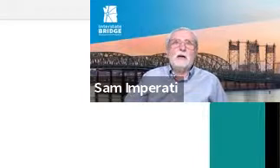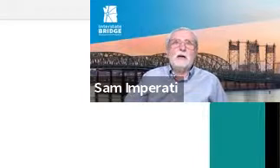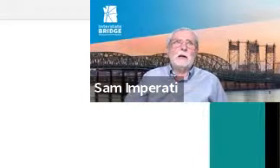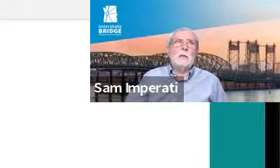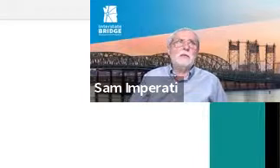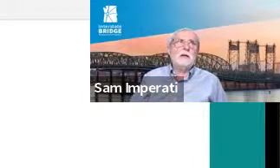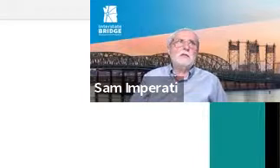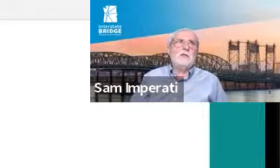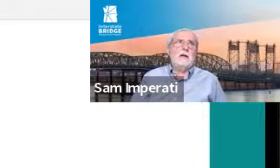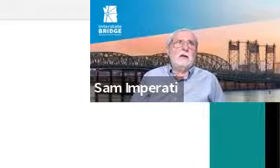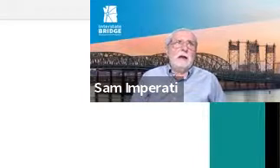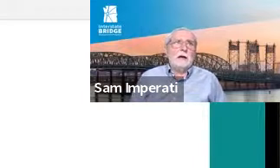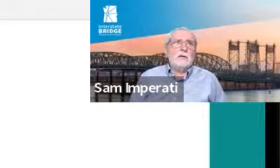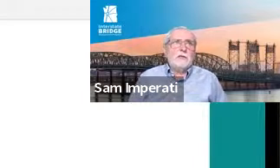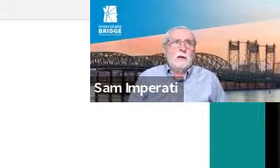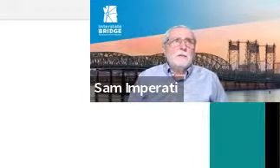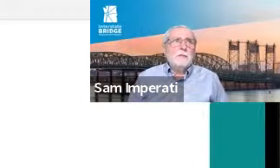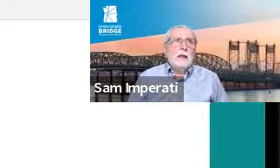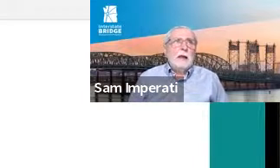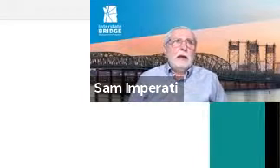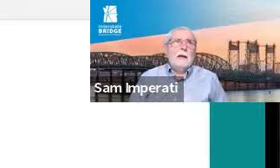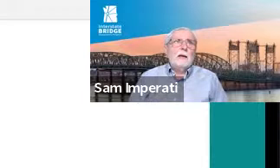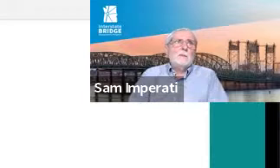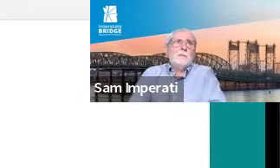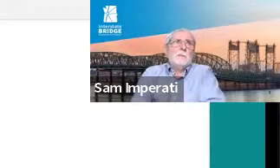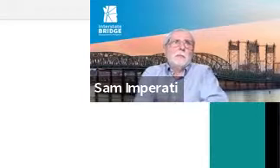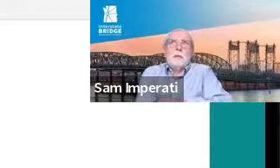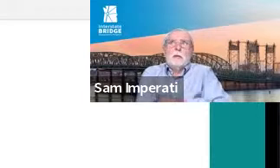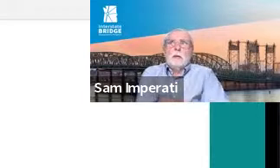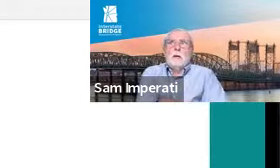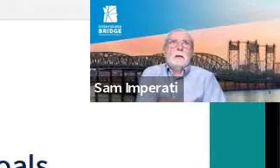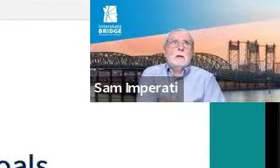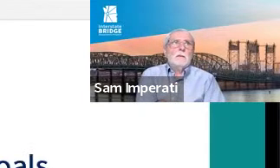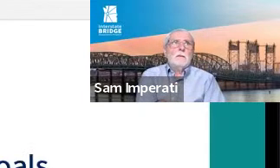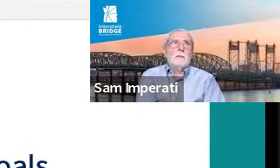We're going to talk about the agenda next.